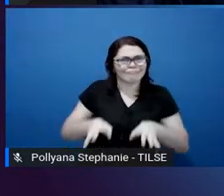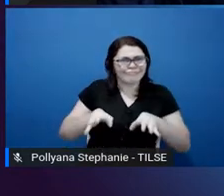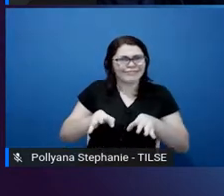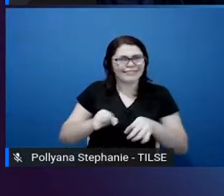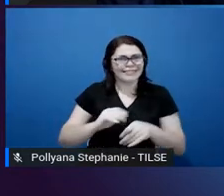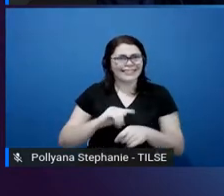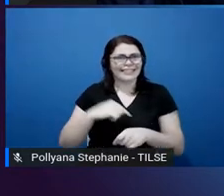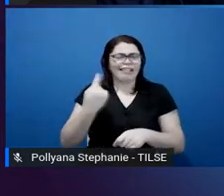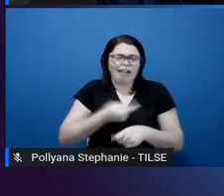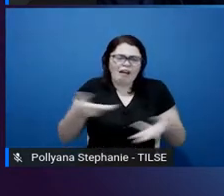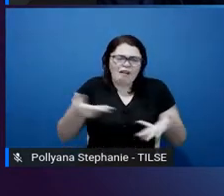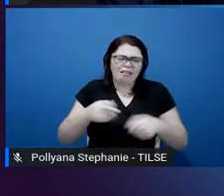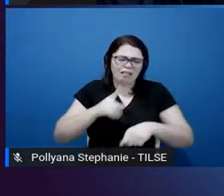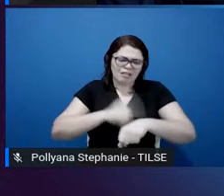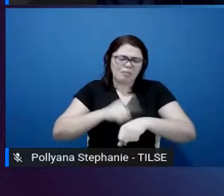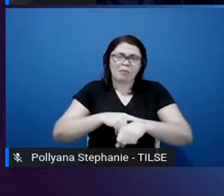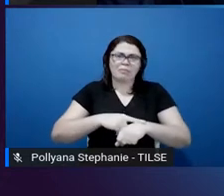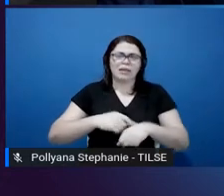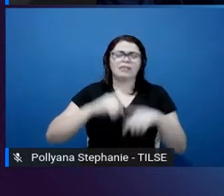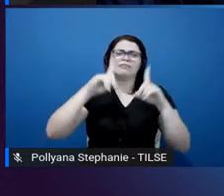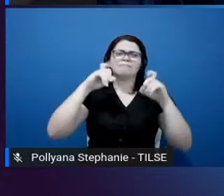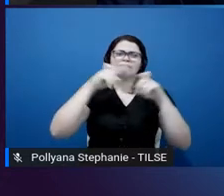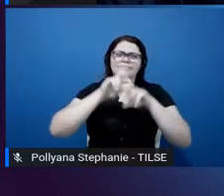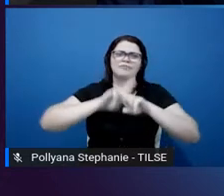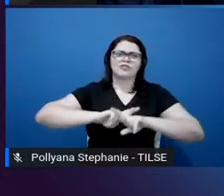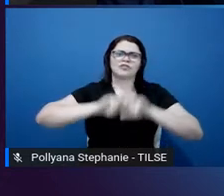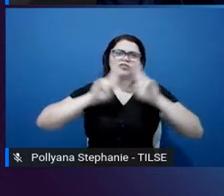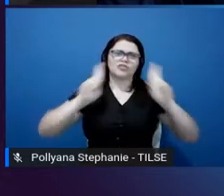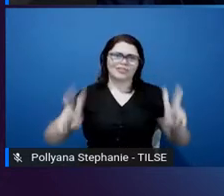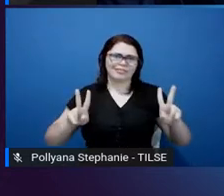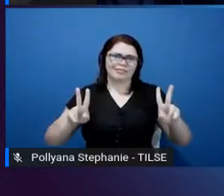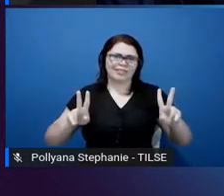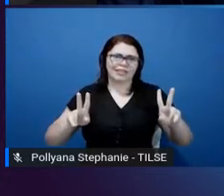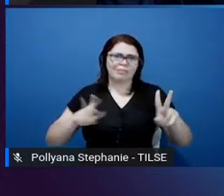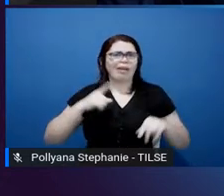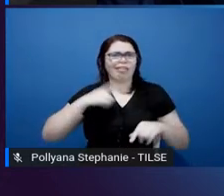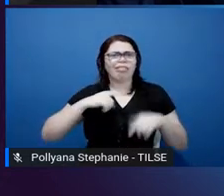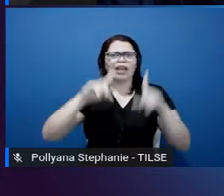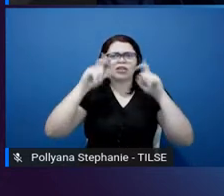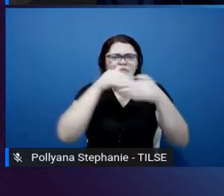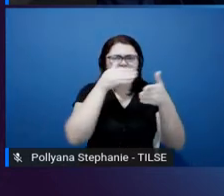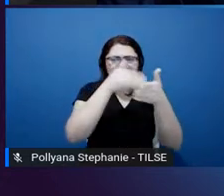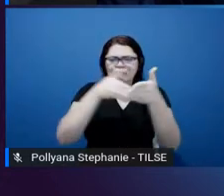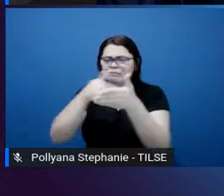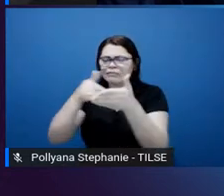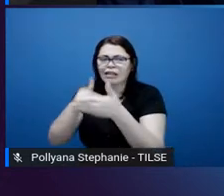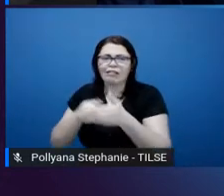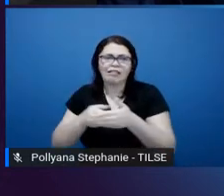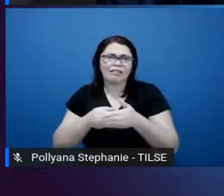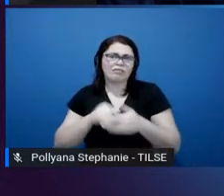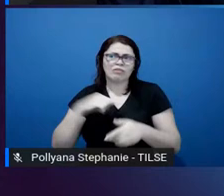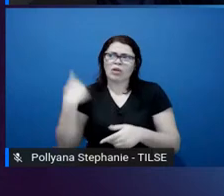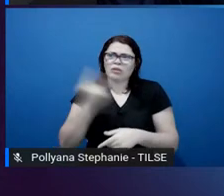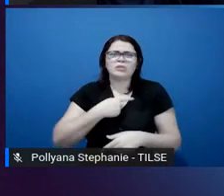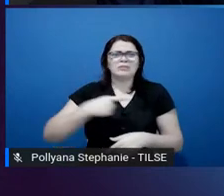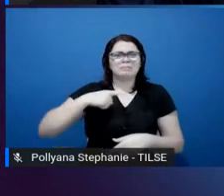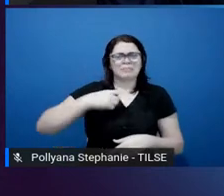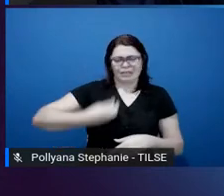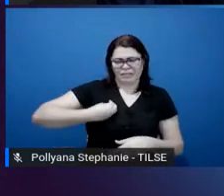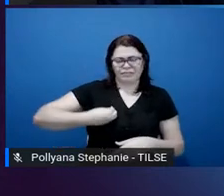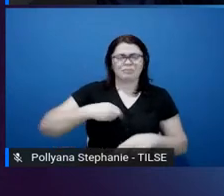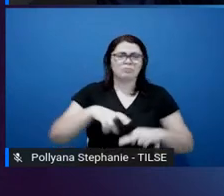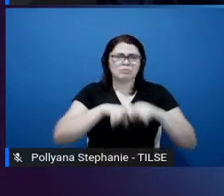in unprecedented times, but in spite of all the challenges we have been all facing due to the